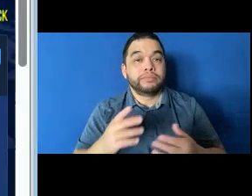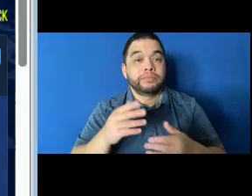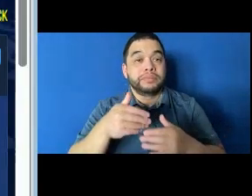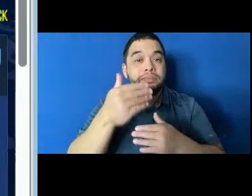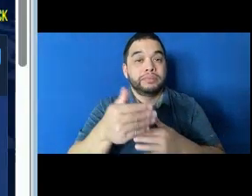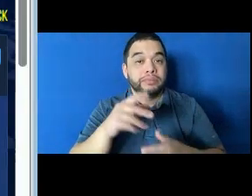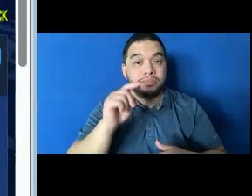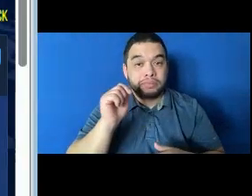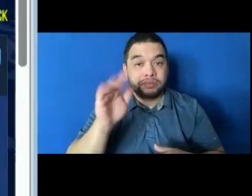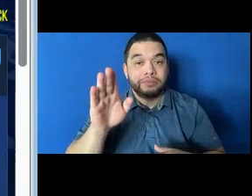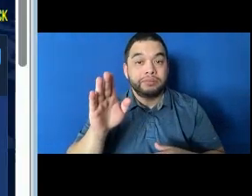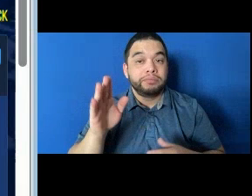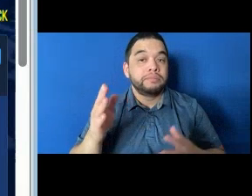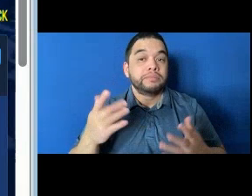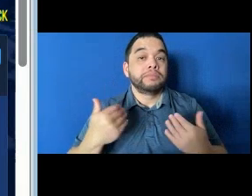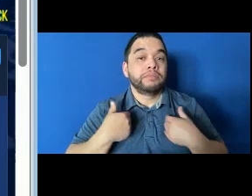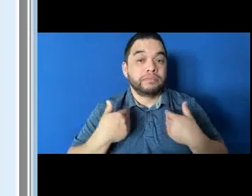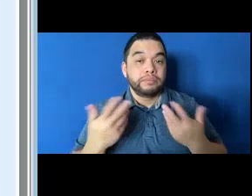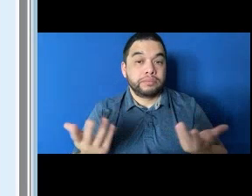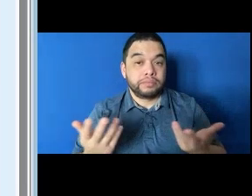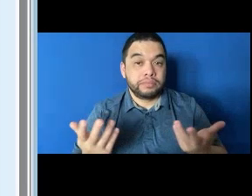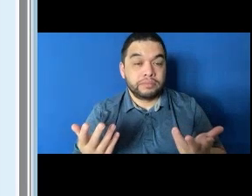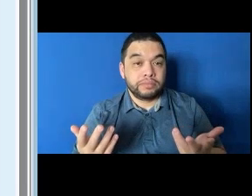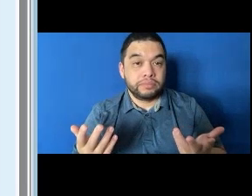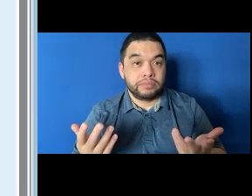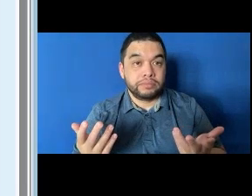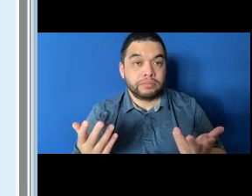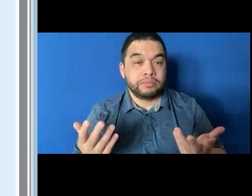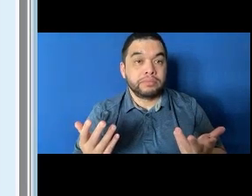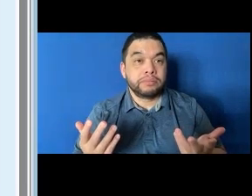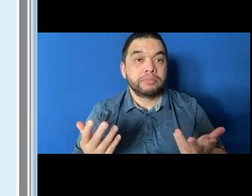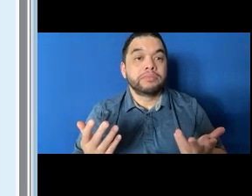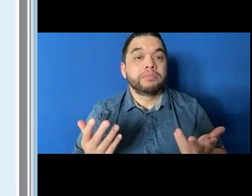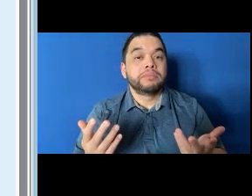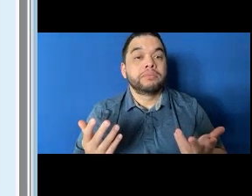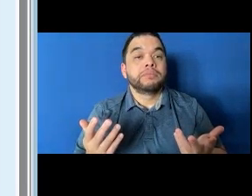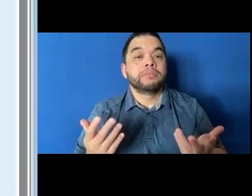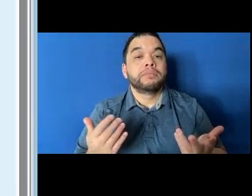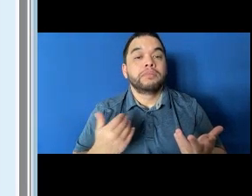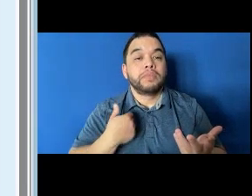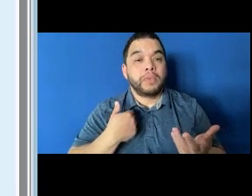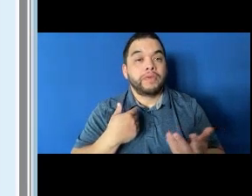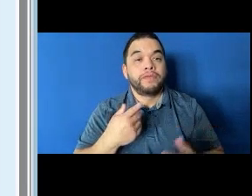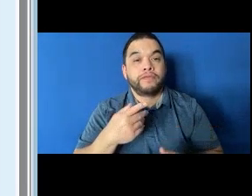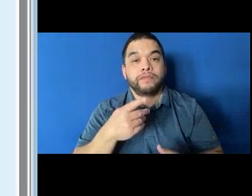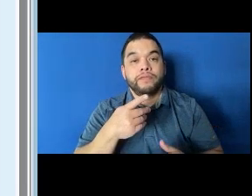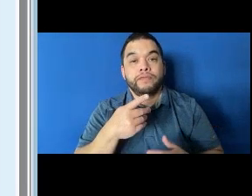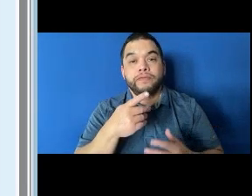the next tab, you can, you apologize, you have